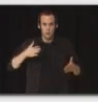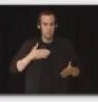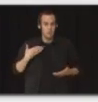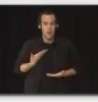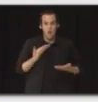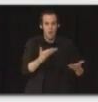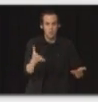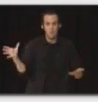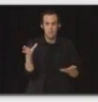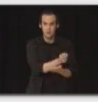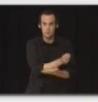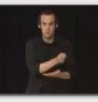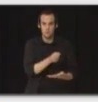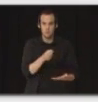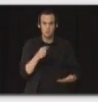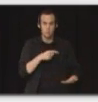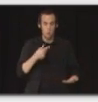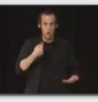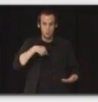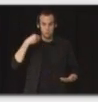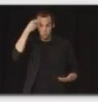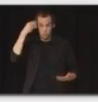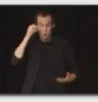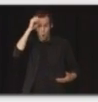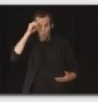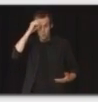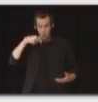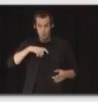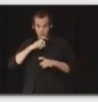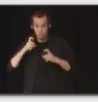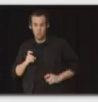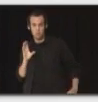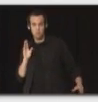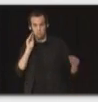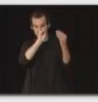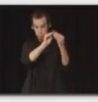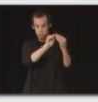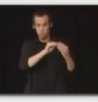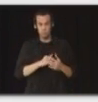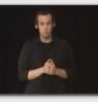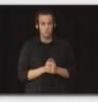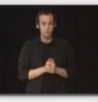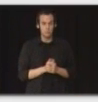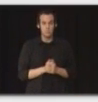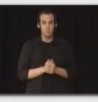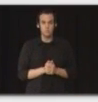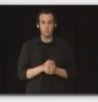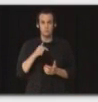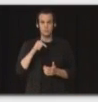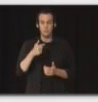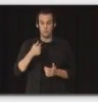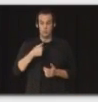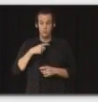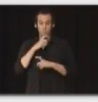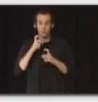come here together, and this is of course in keeping with our goals. As you know, the foundation has been present and has been